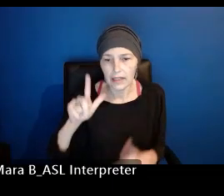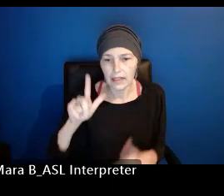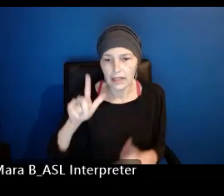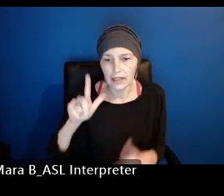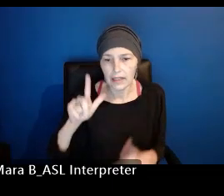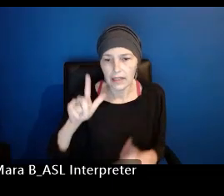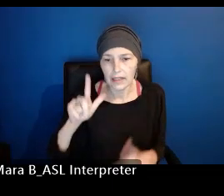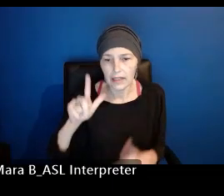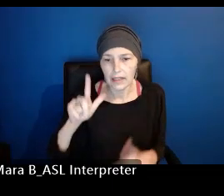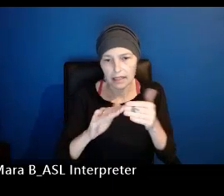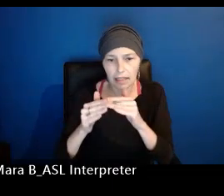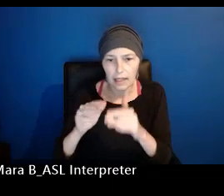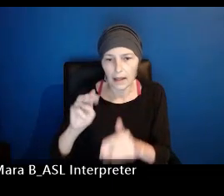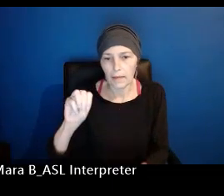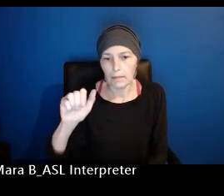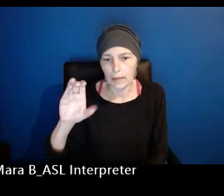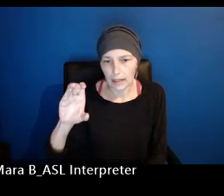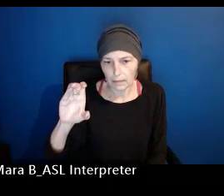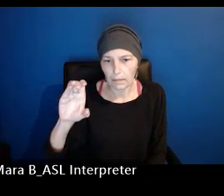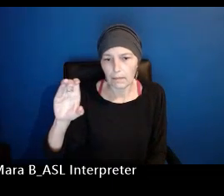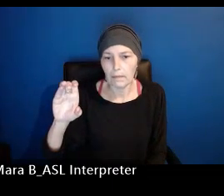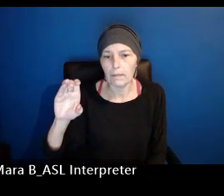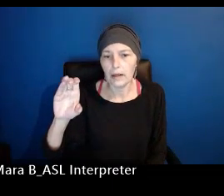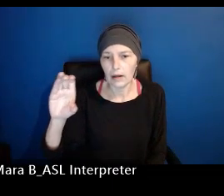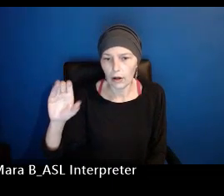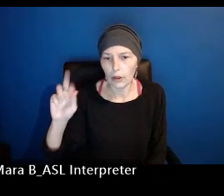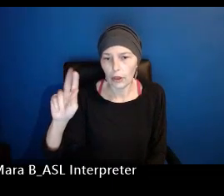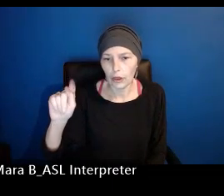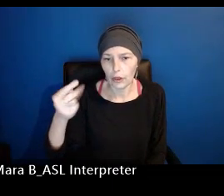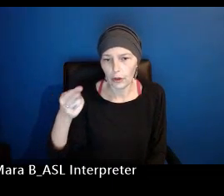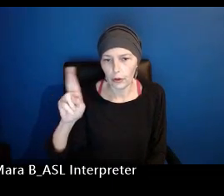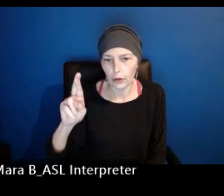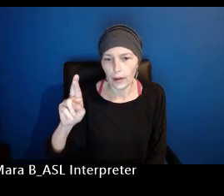the MacArthur Park area. I